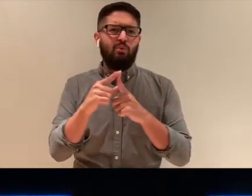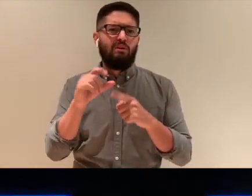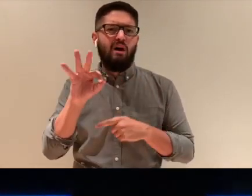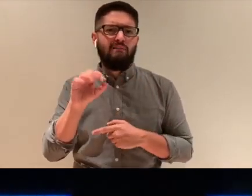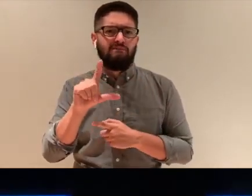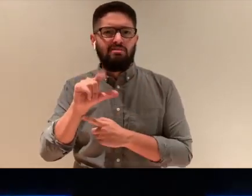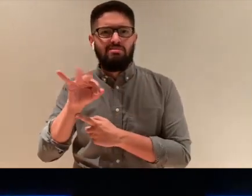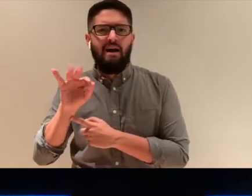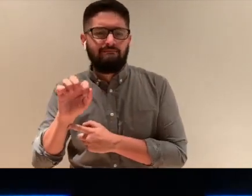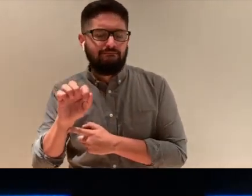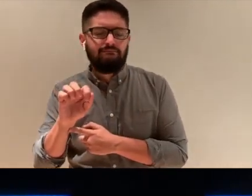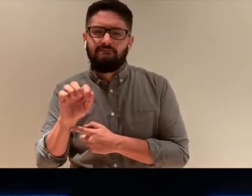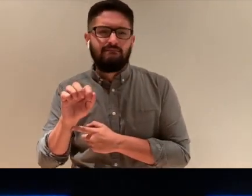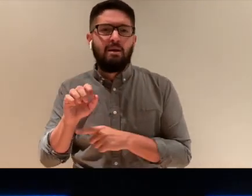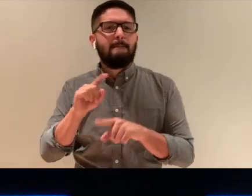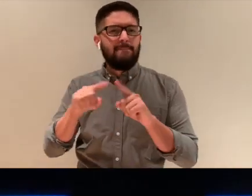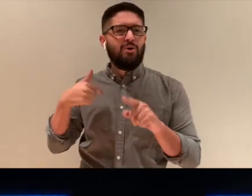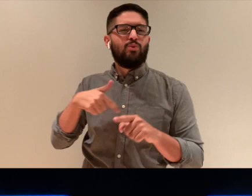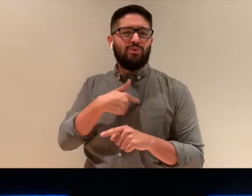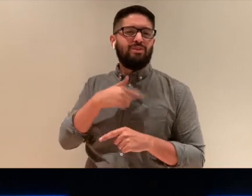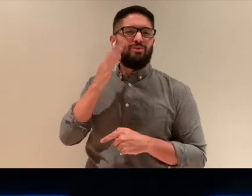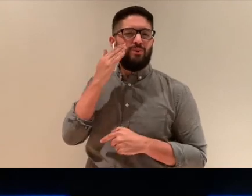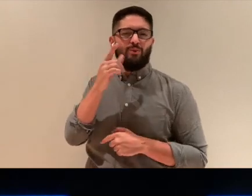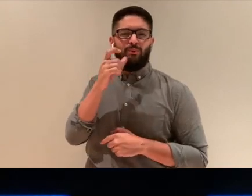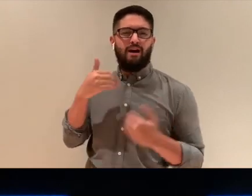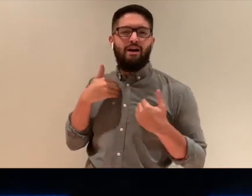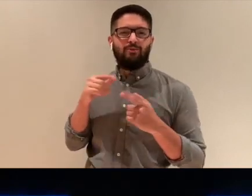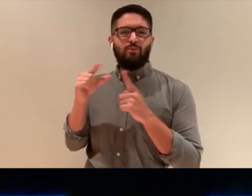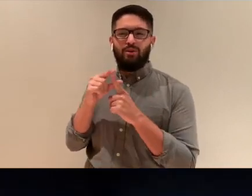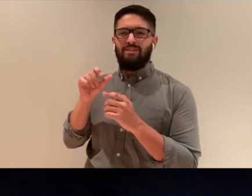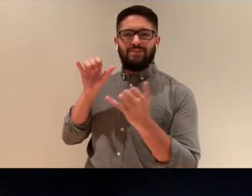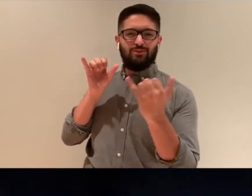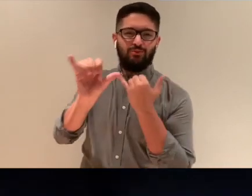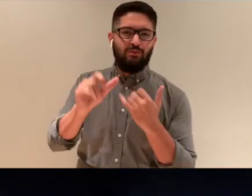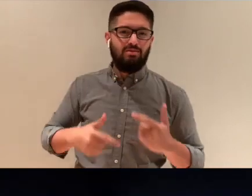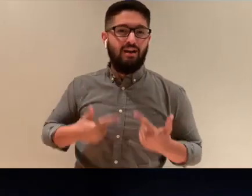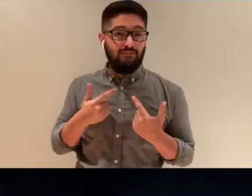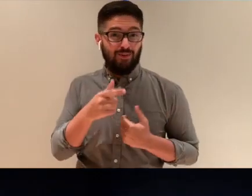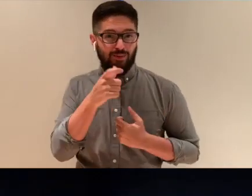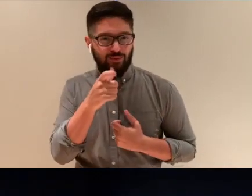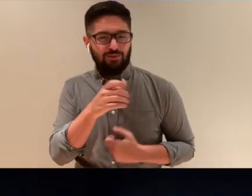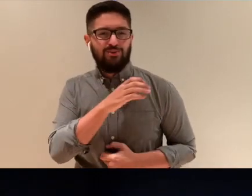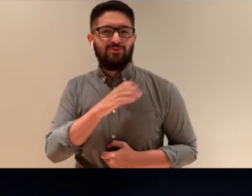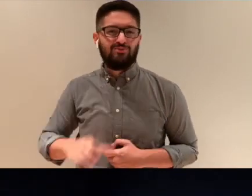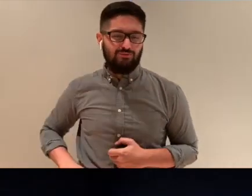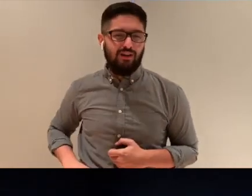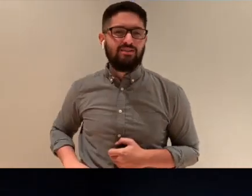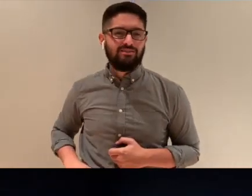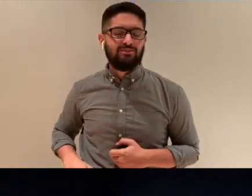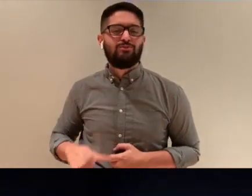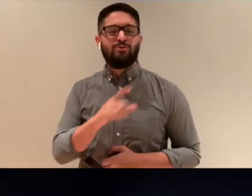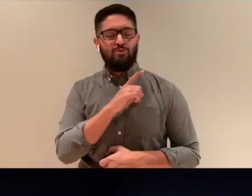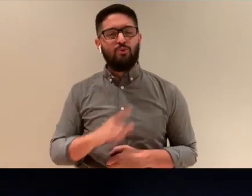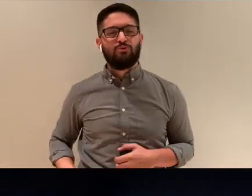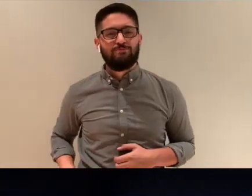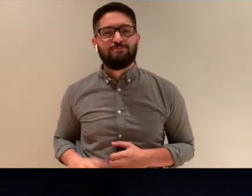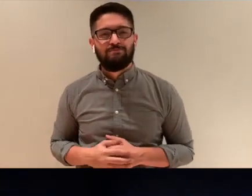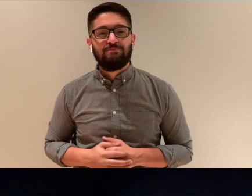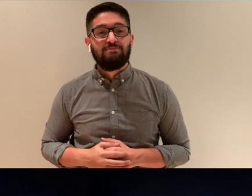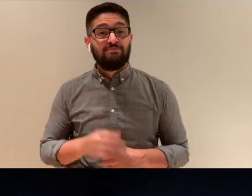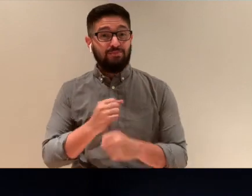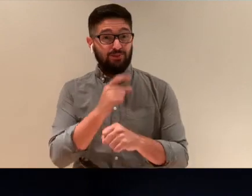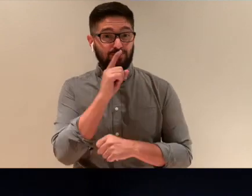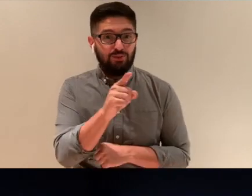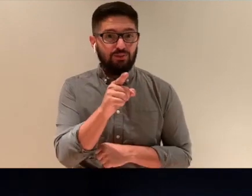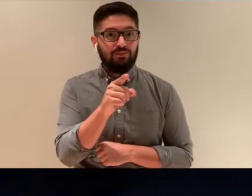of life. But we know who has the words of eternal life. And that is Christ the Lord. So